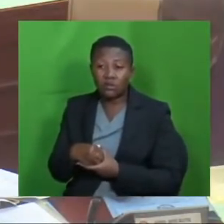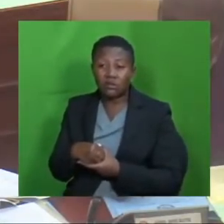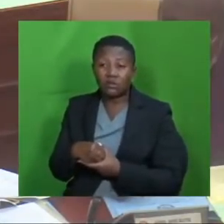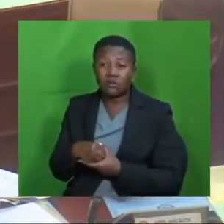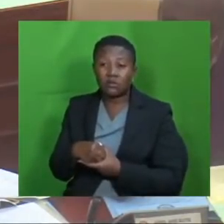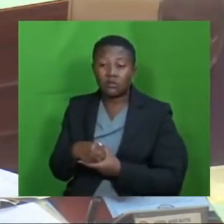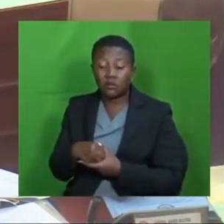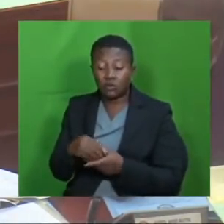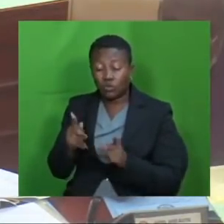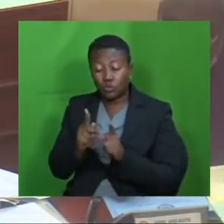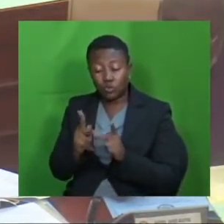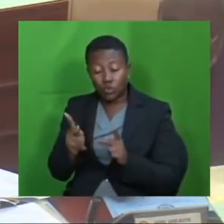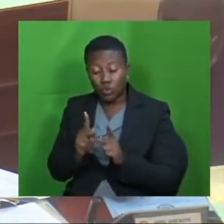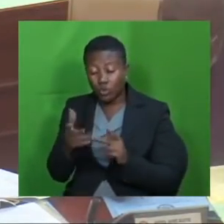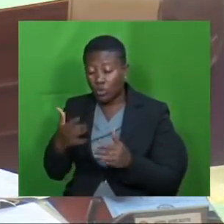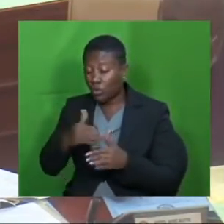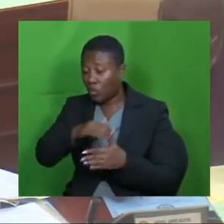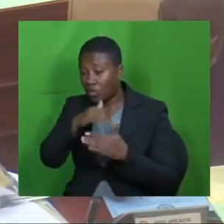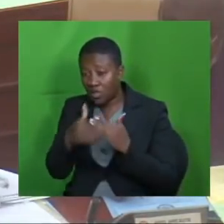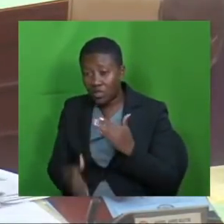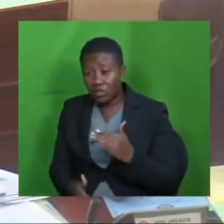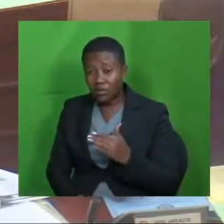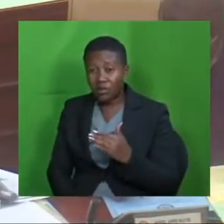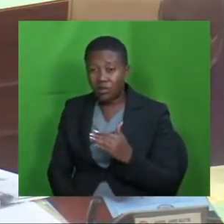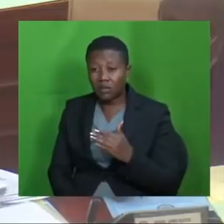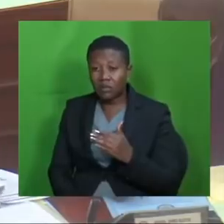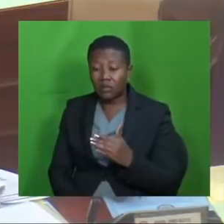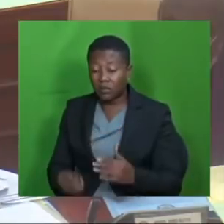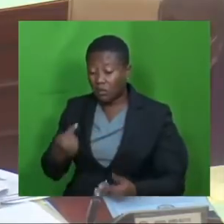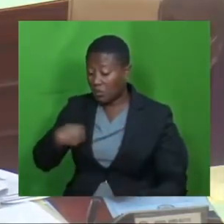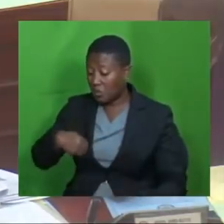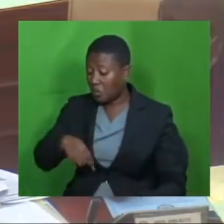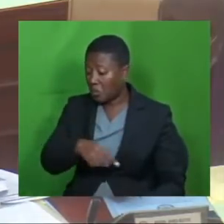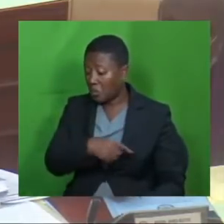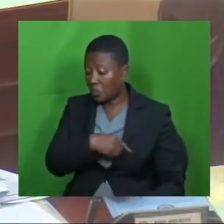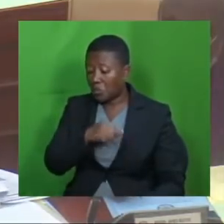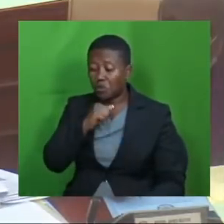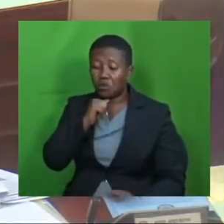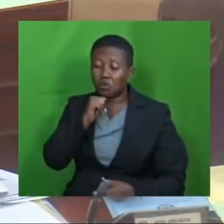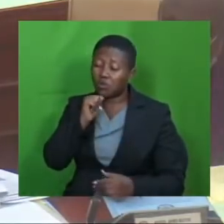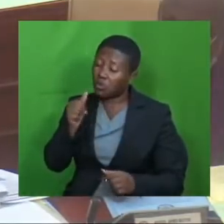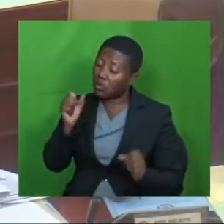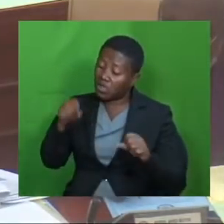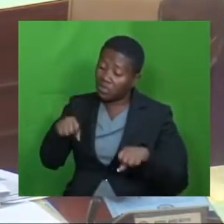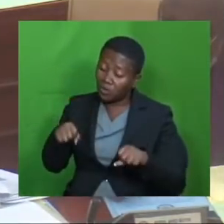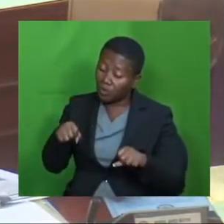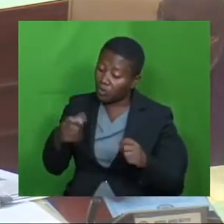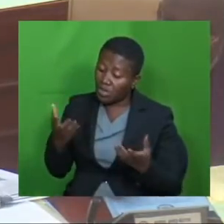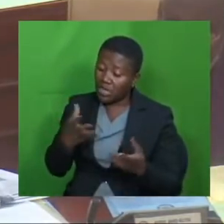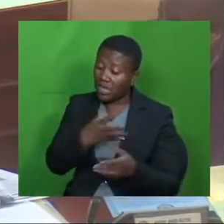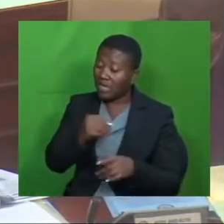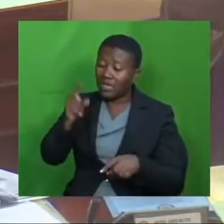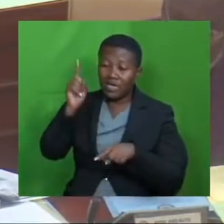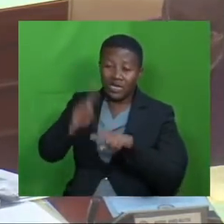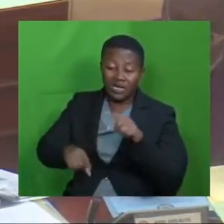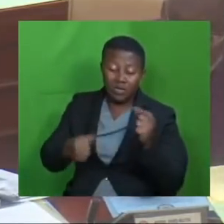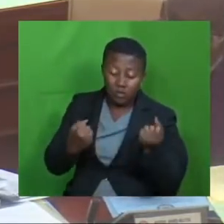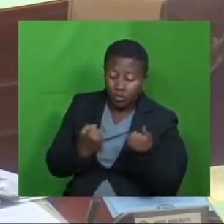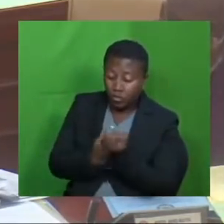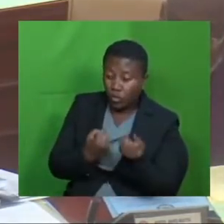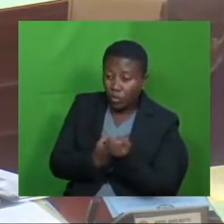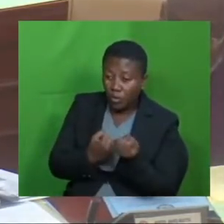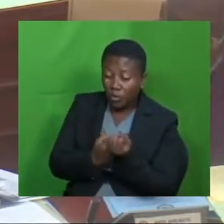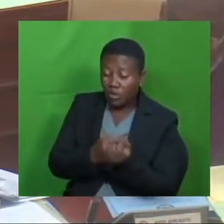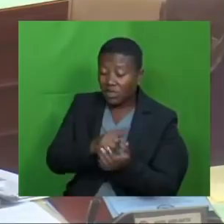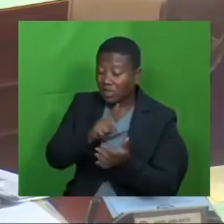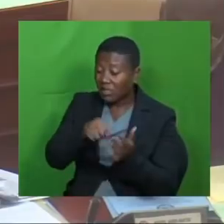in concluding, we are not able to support the electronic transaction